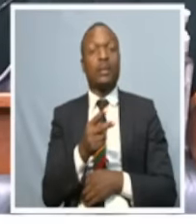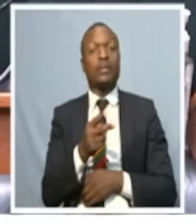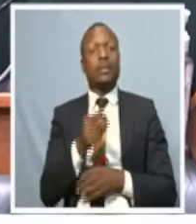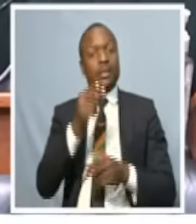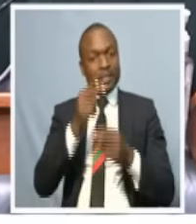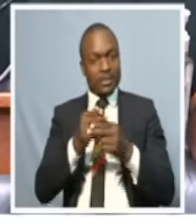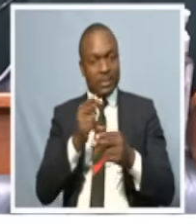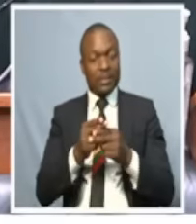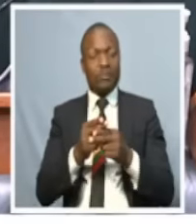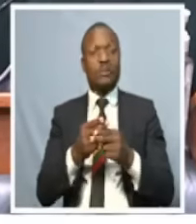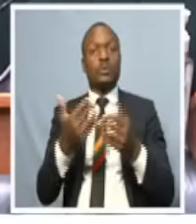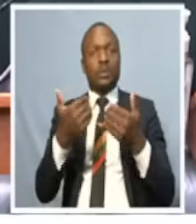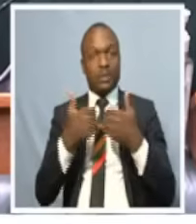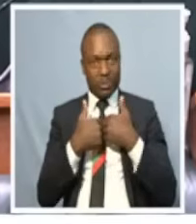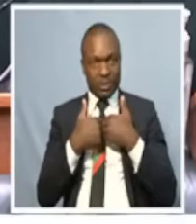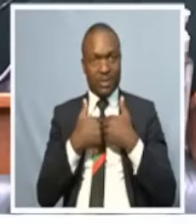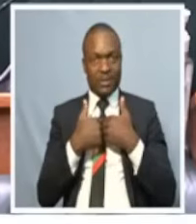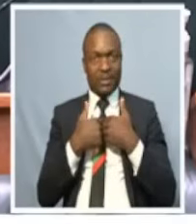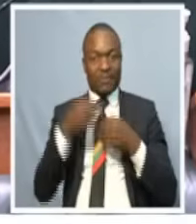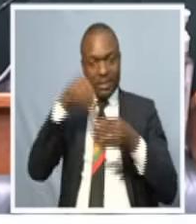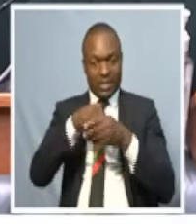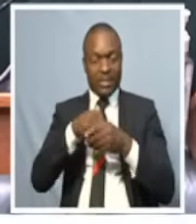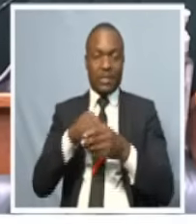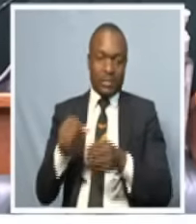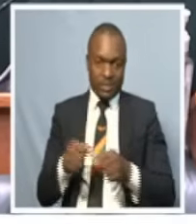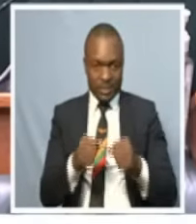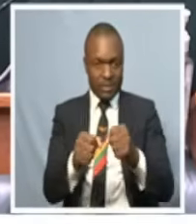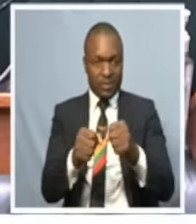who qualify so